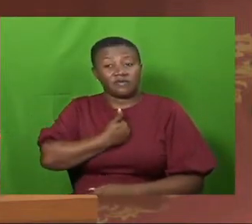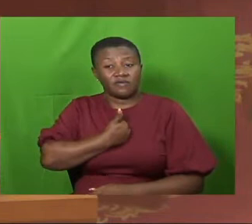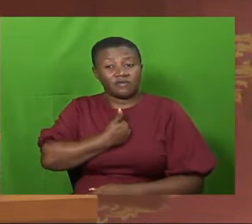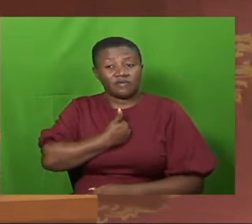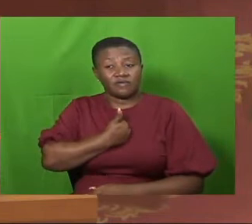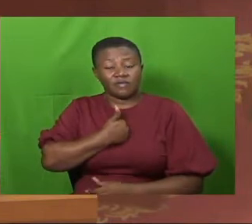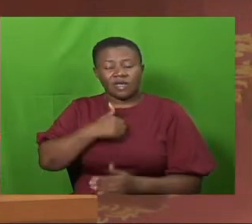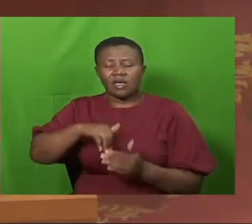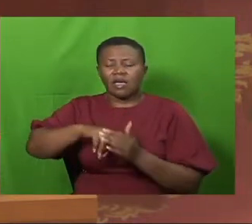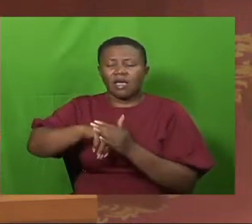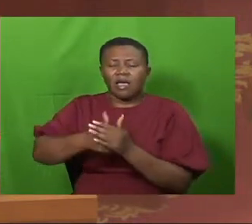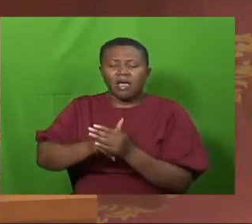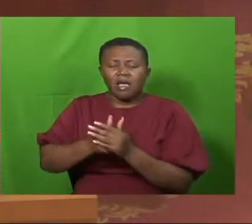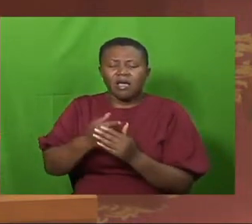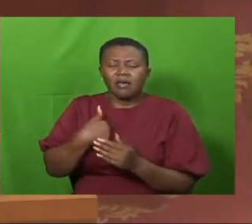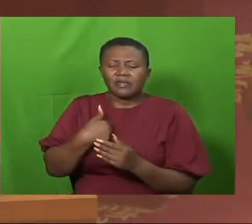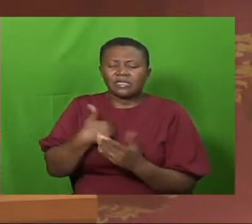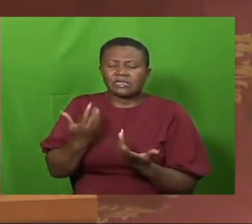how I struggled